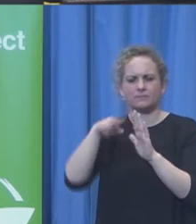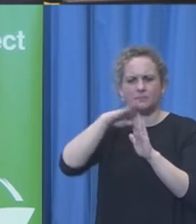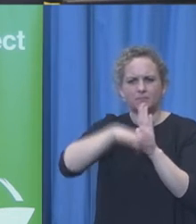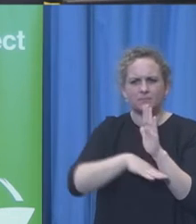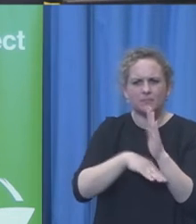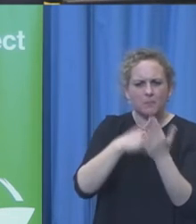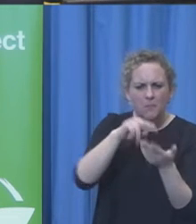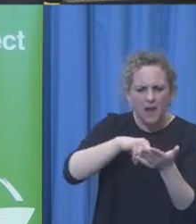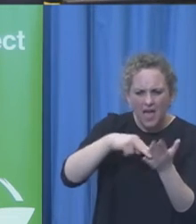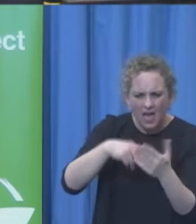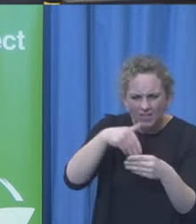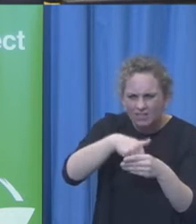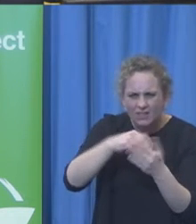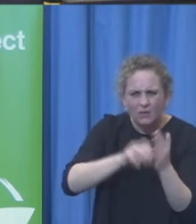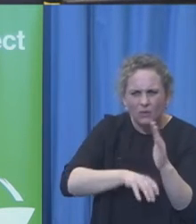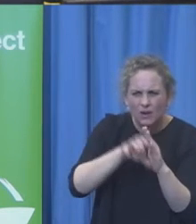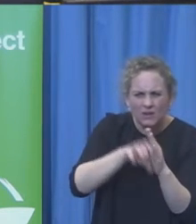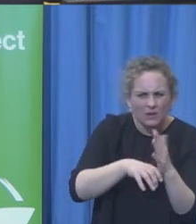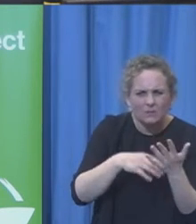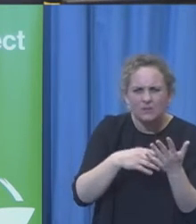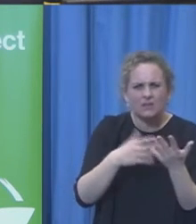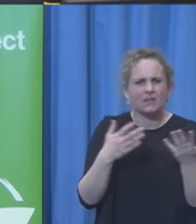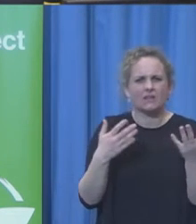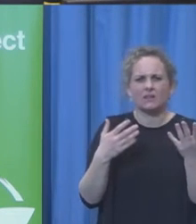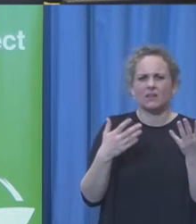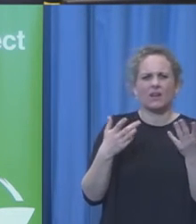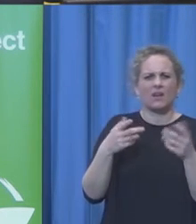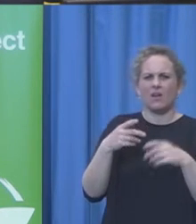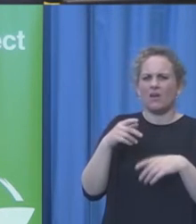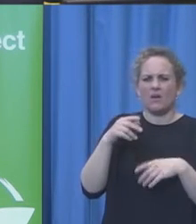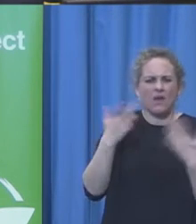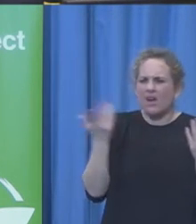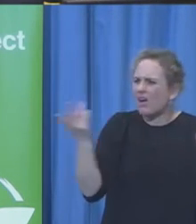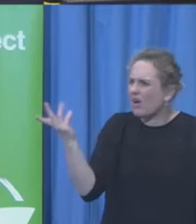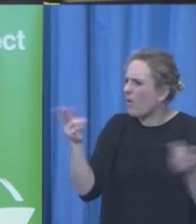country about this situation. Thank you.